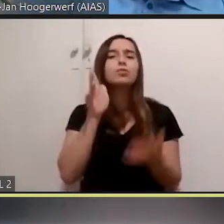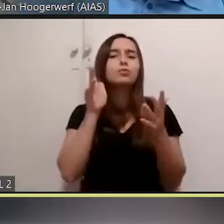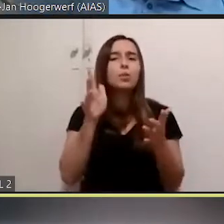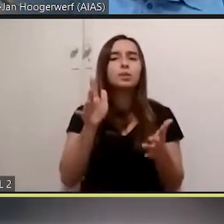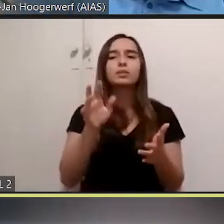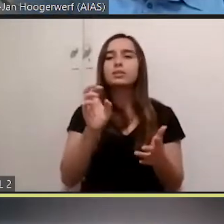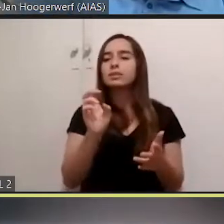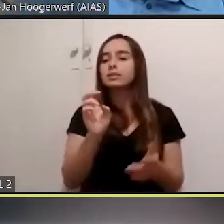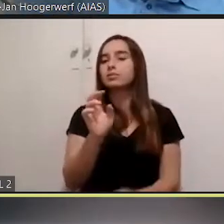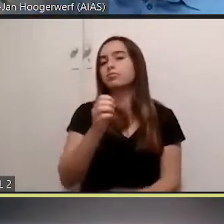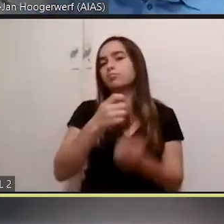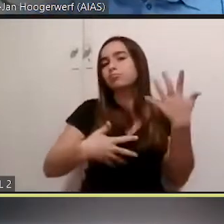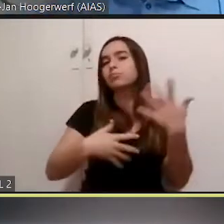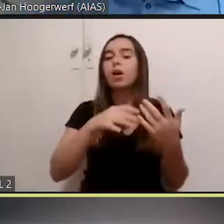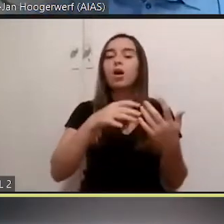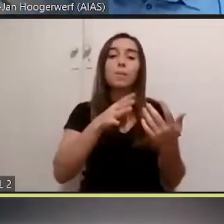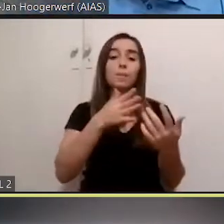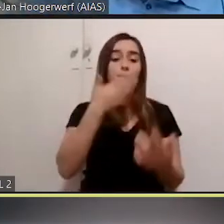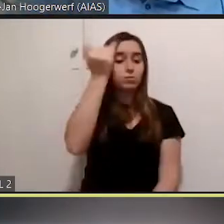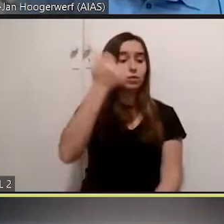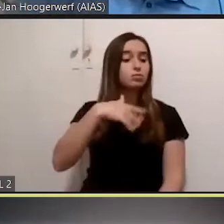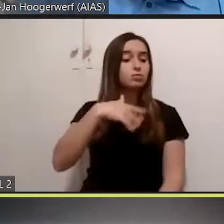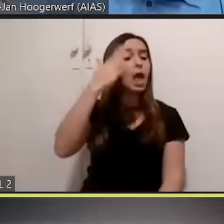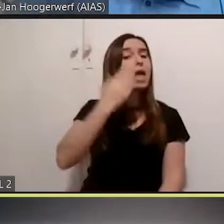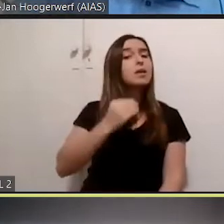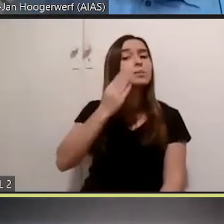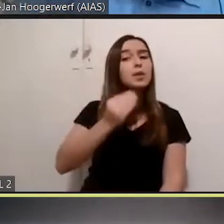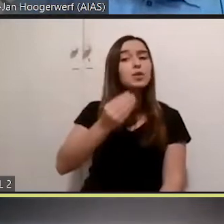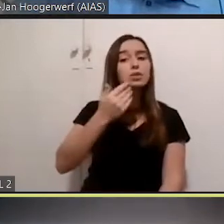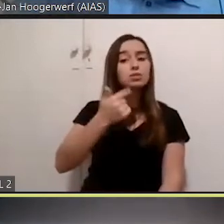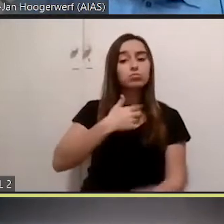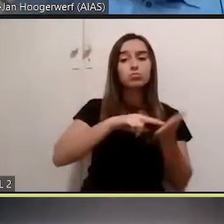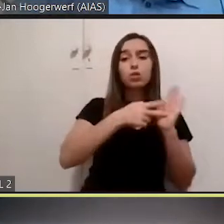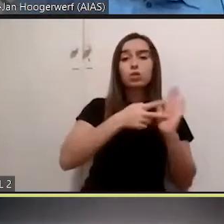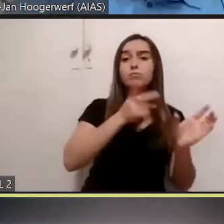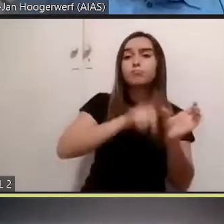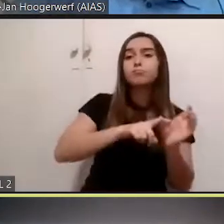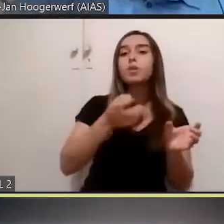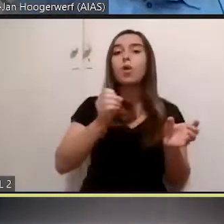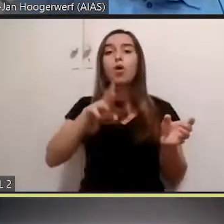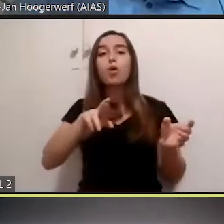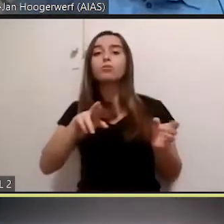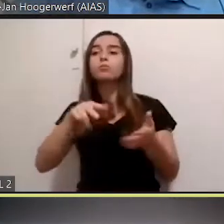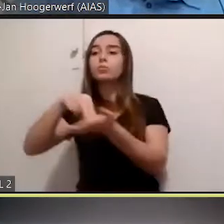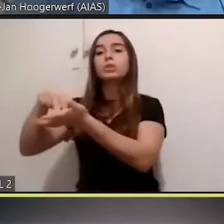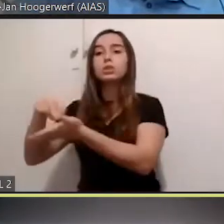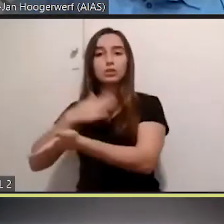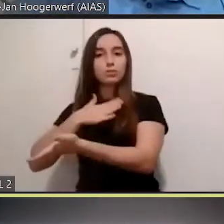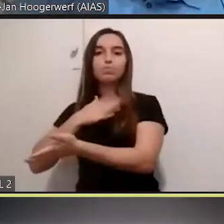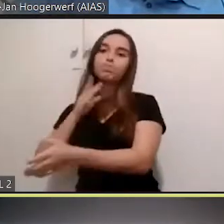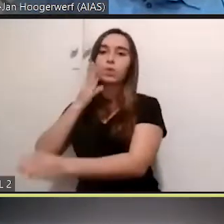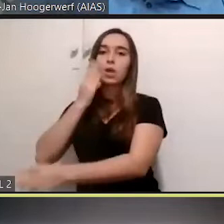experiences in these projects and also in your positions, what are your main recommendations for building